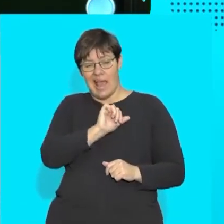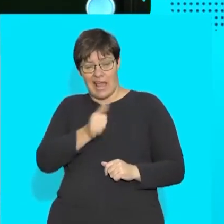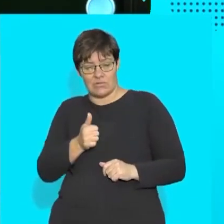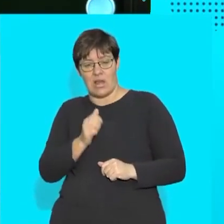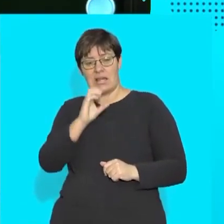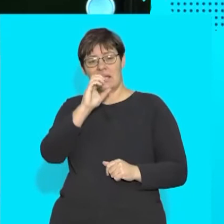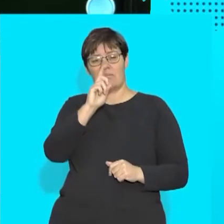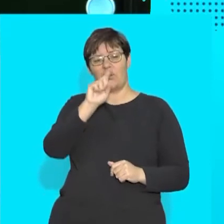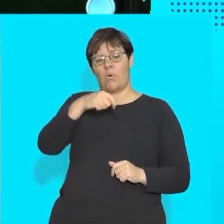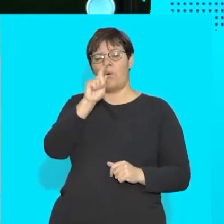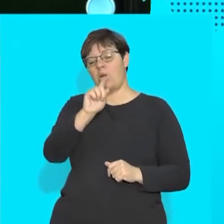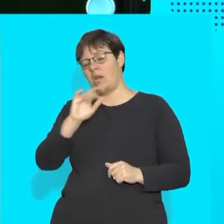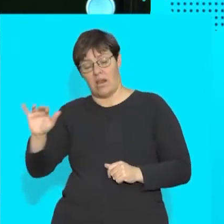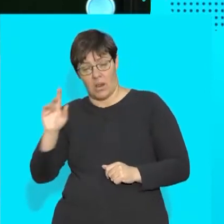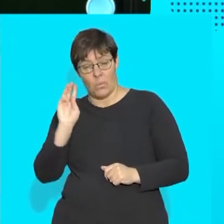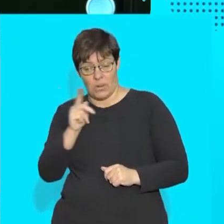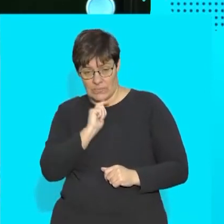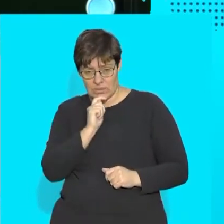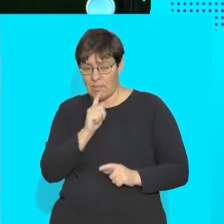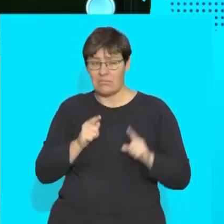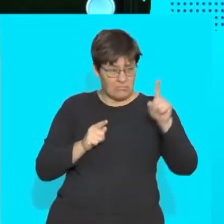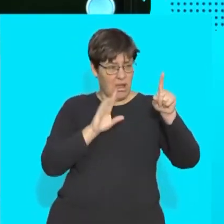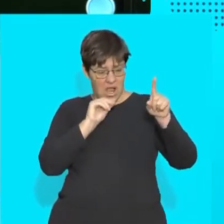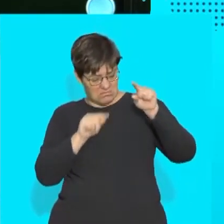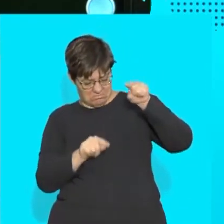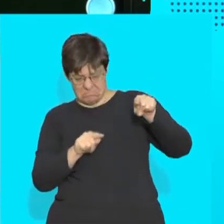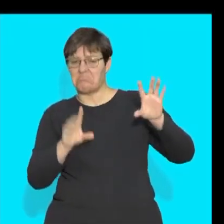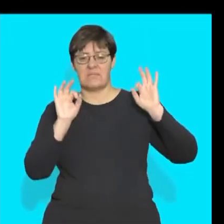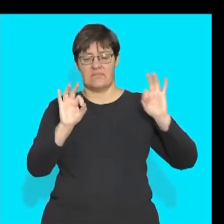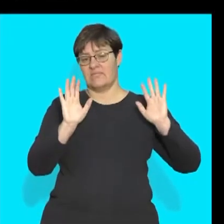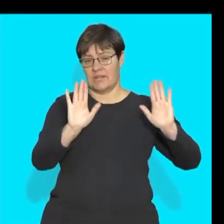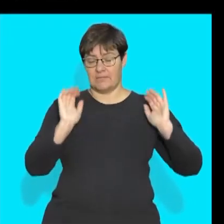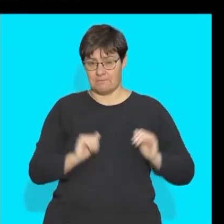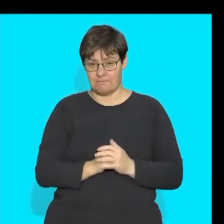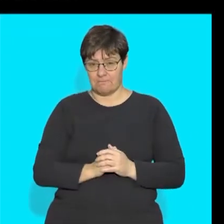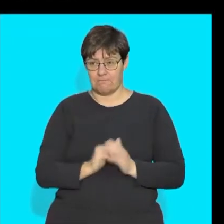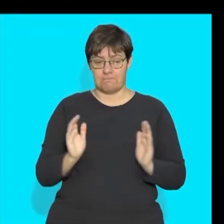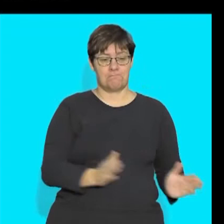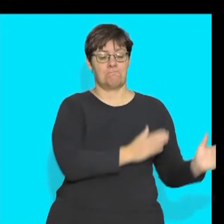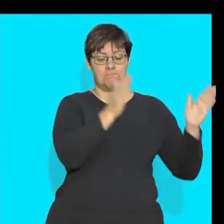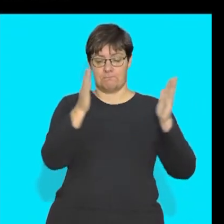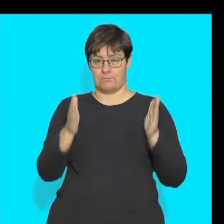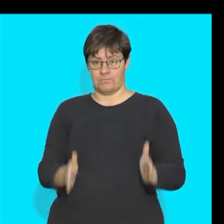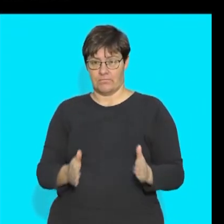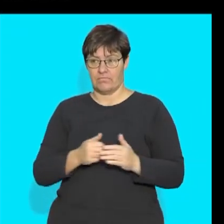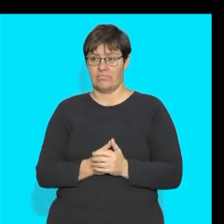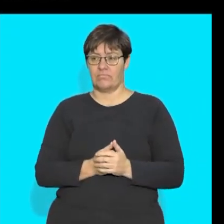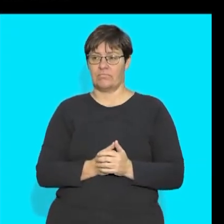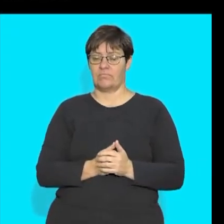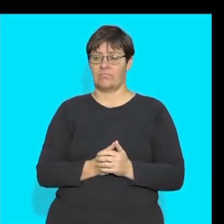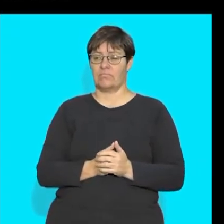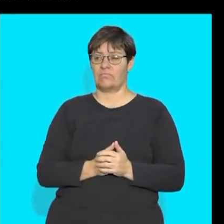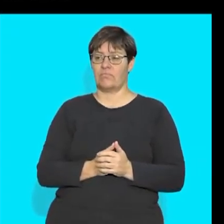But because of the way the question's asked, we're happy with it like that. All right,